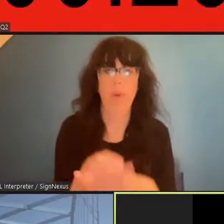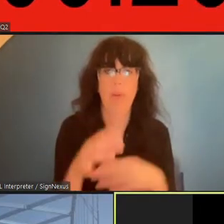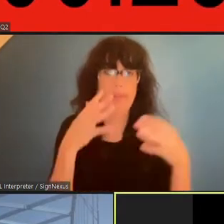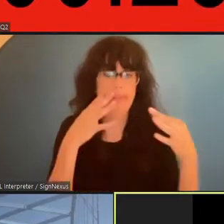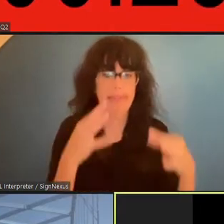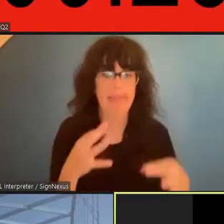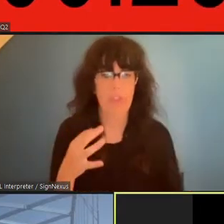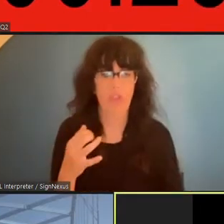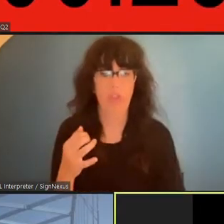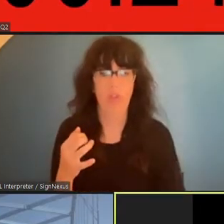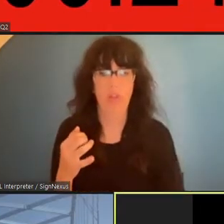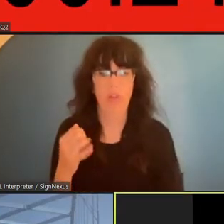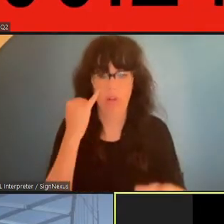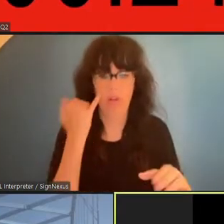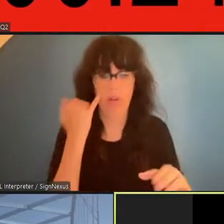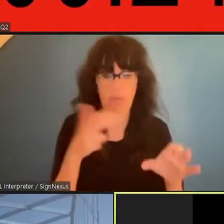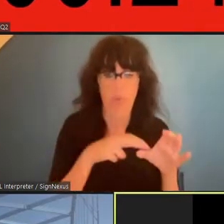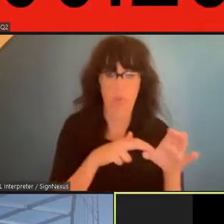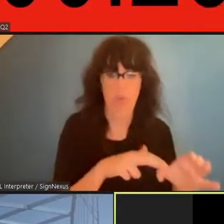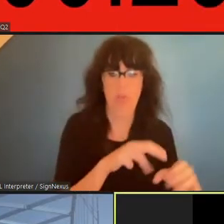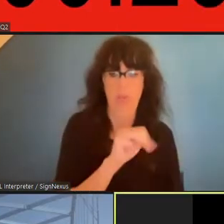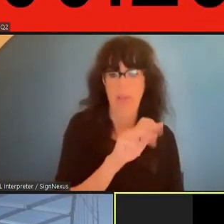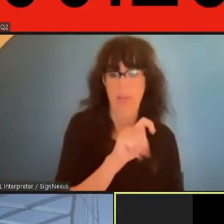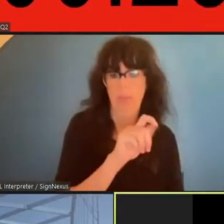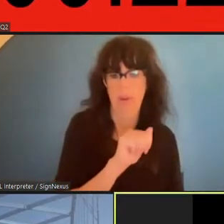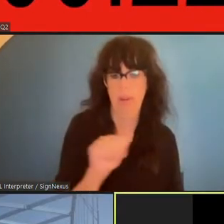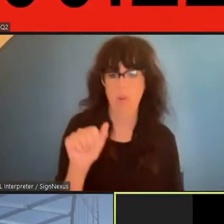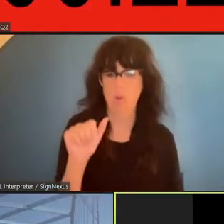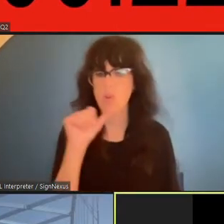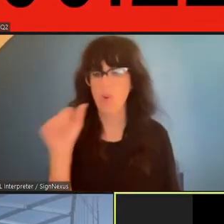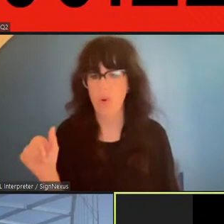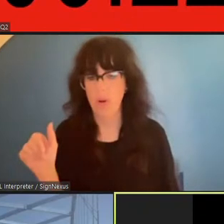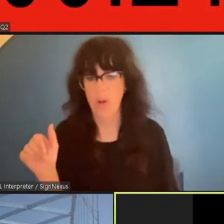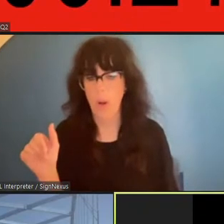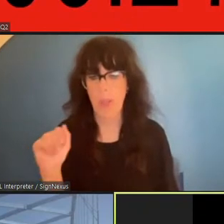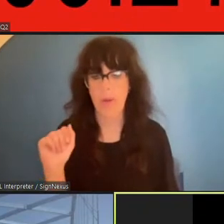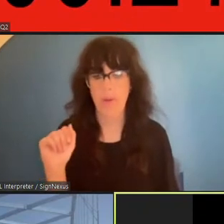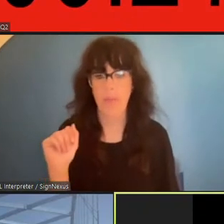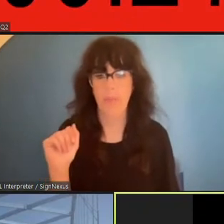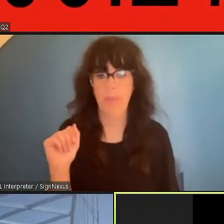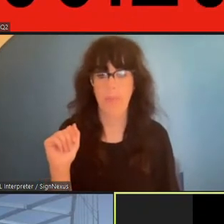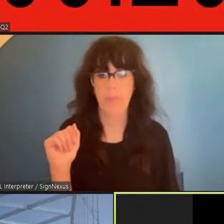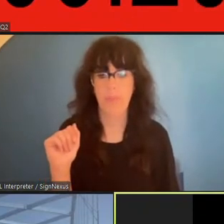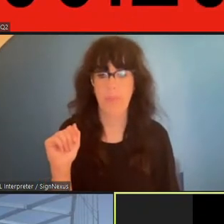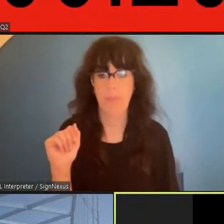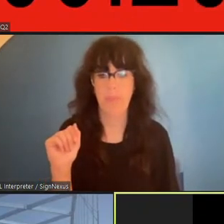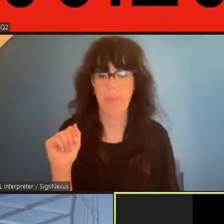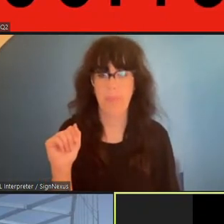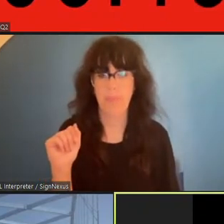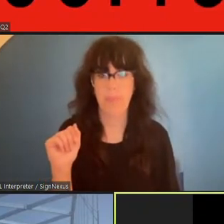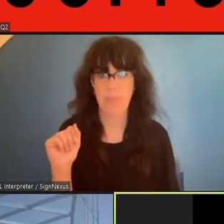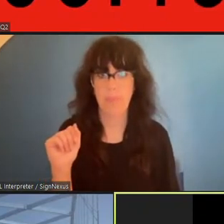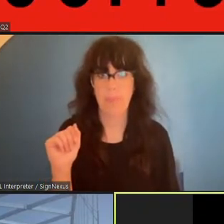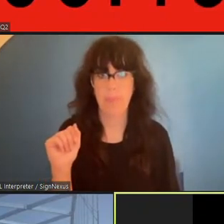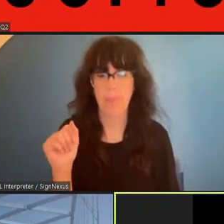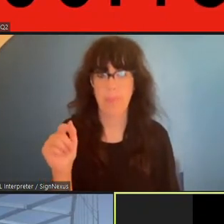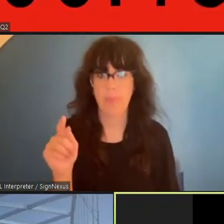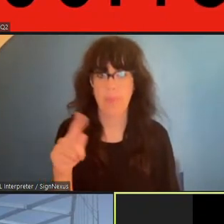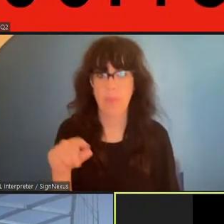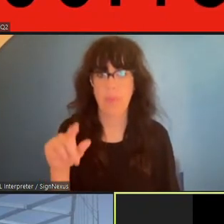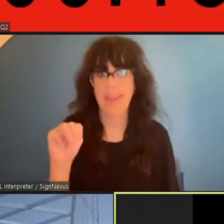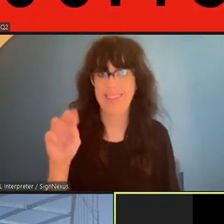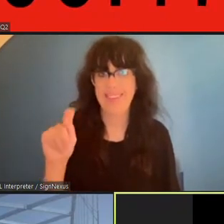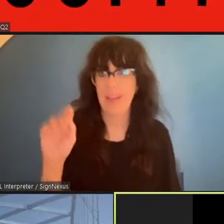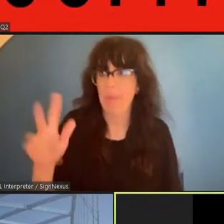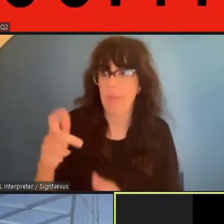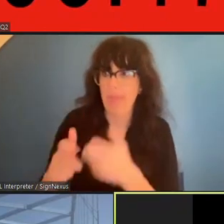take the mta or not i think it should be an option and if the mta is failing then it's really the mta's problem and they need to restructure